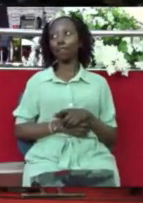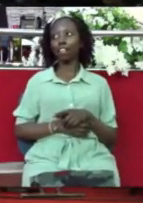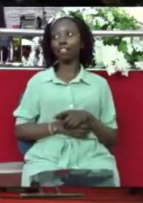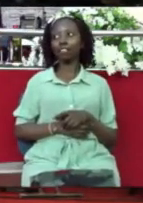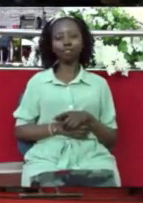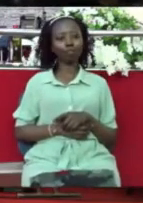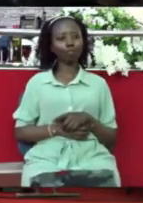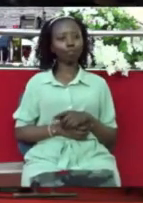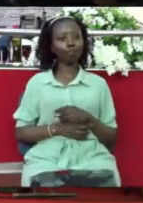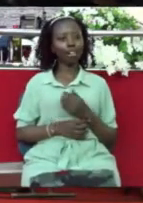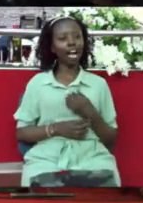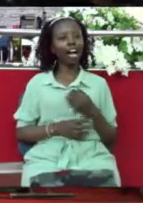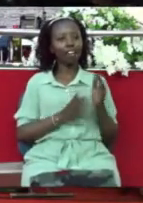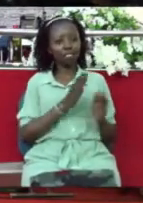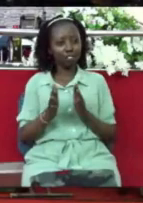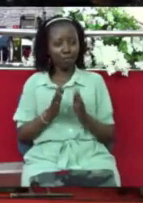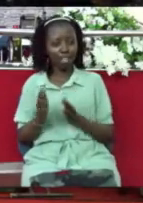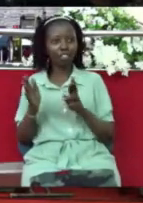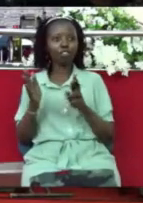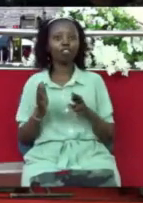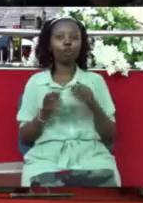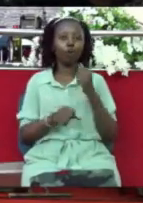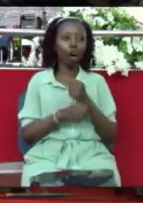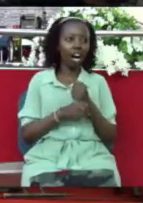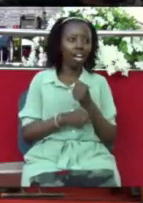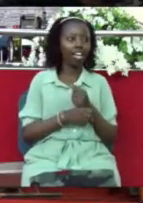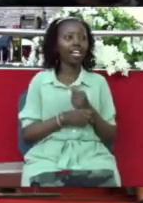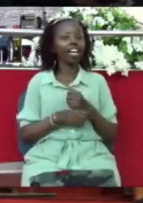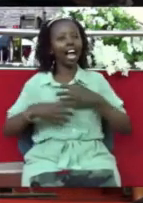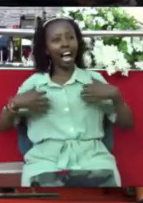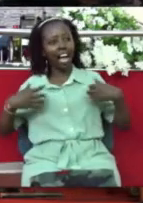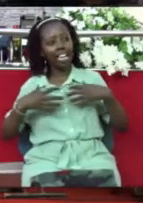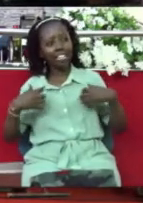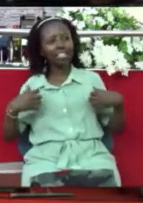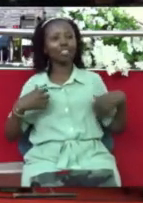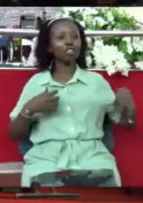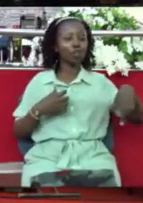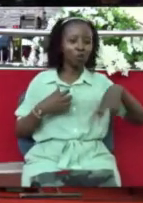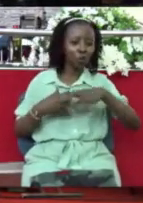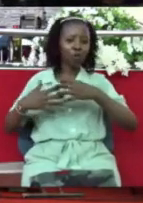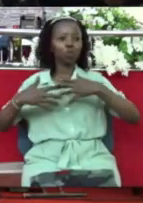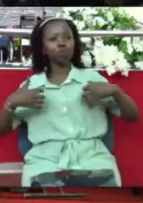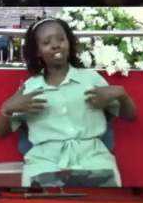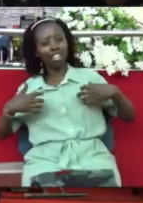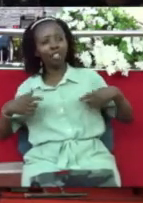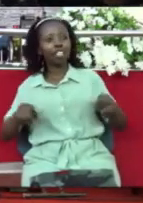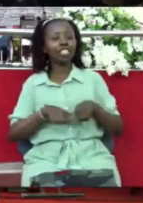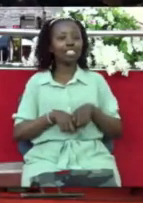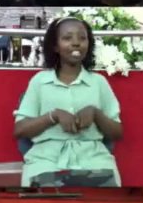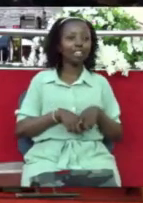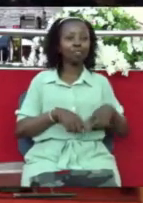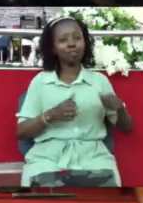duty roster. Walikuwa na ratiba ile. Punda. Wewe ndio utawalk nayo ama rider wake ama driver